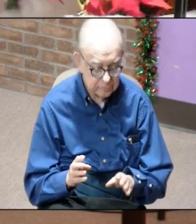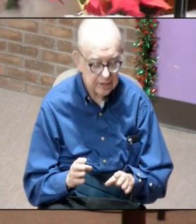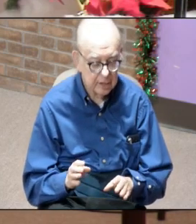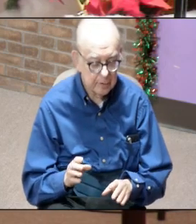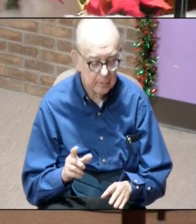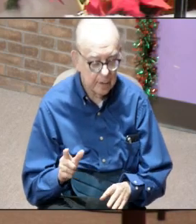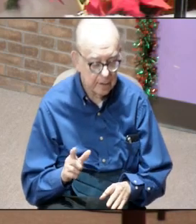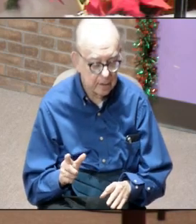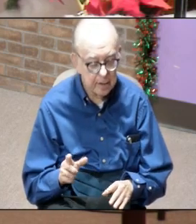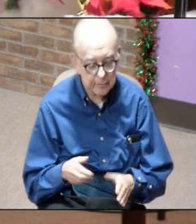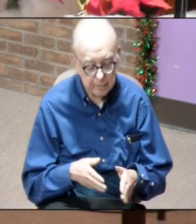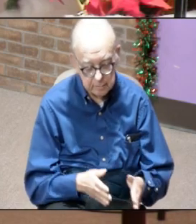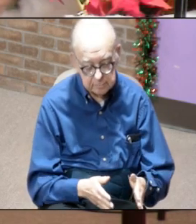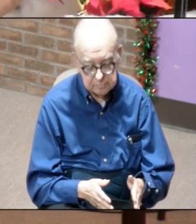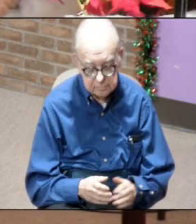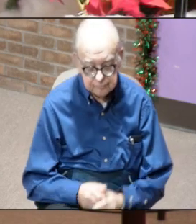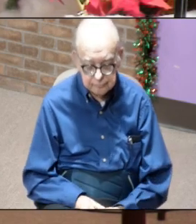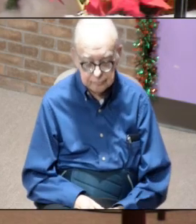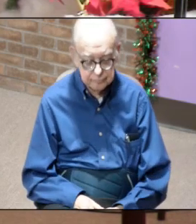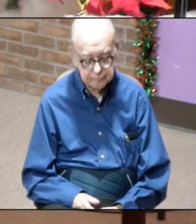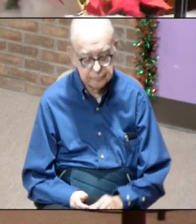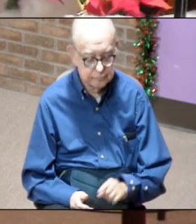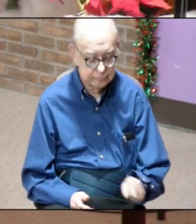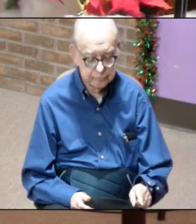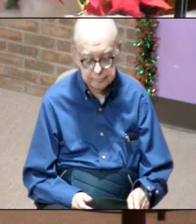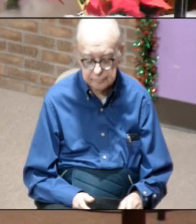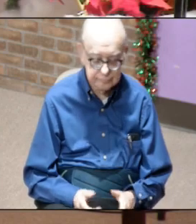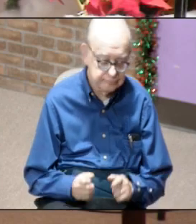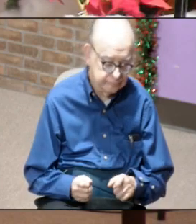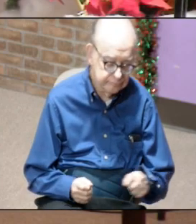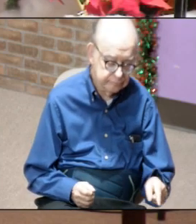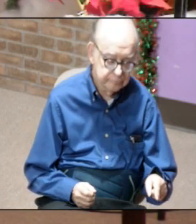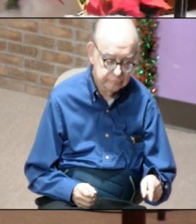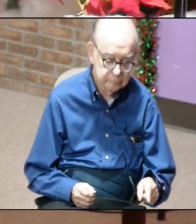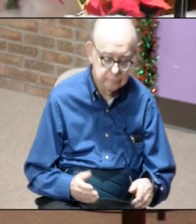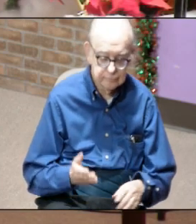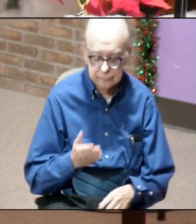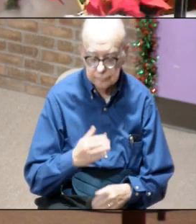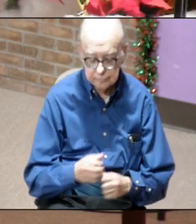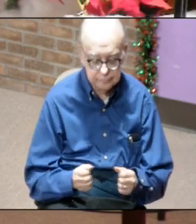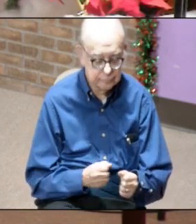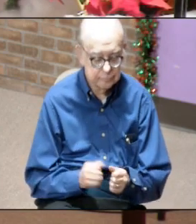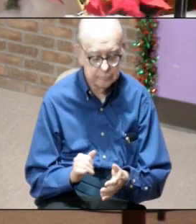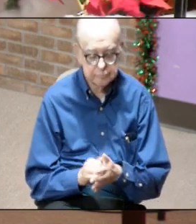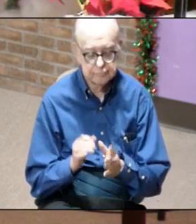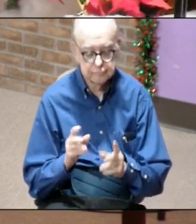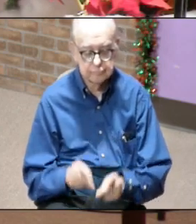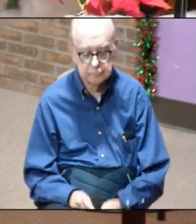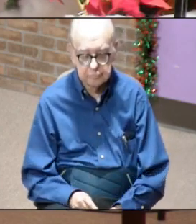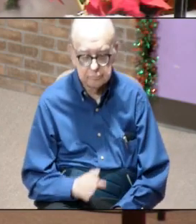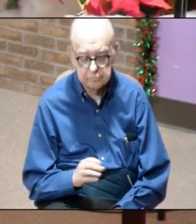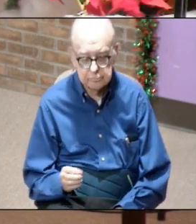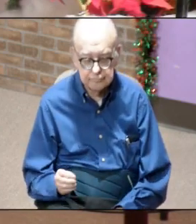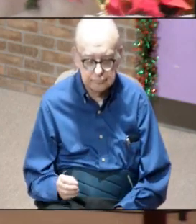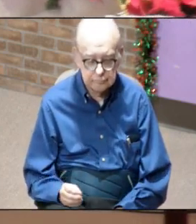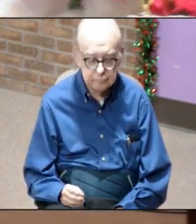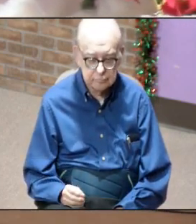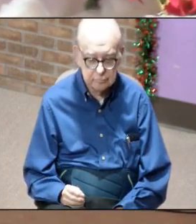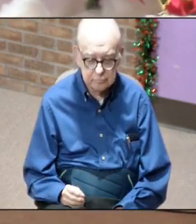lane. So I get over, and I'm in no hurry, so I get over, and I'm behind this person. And